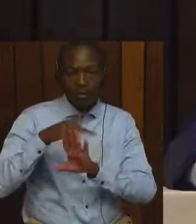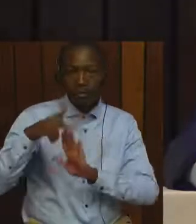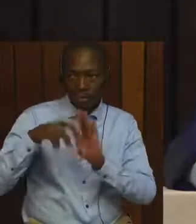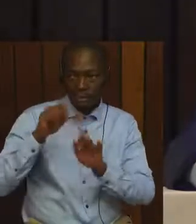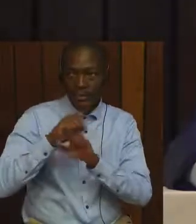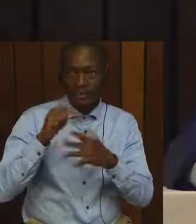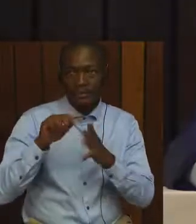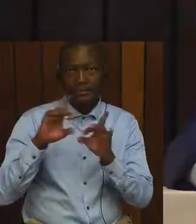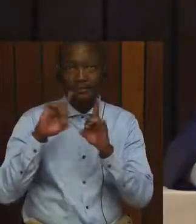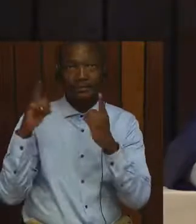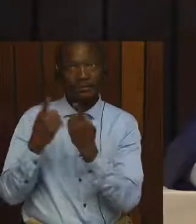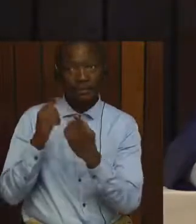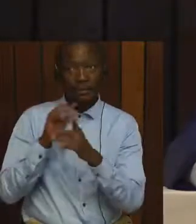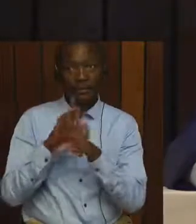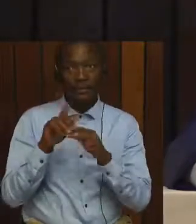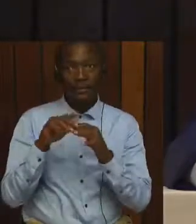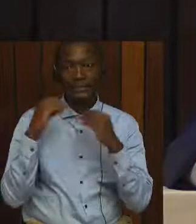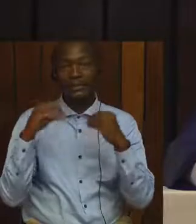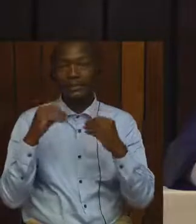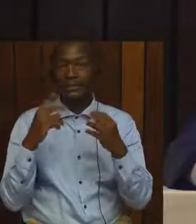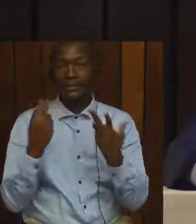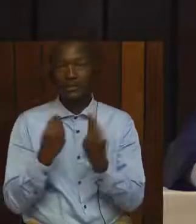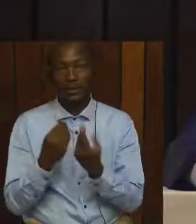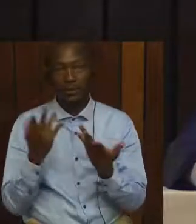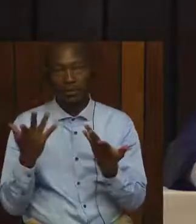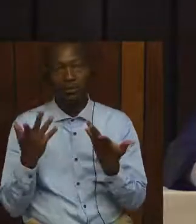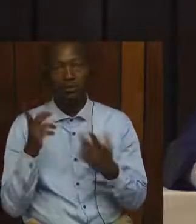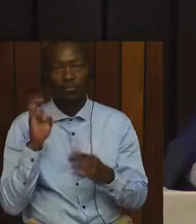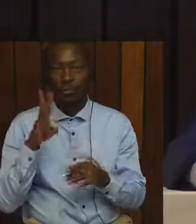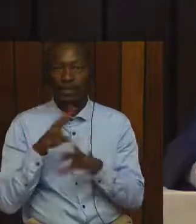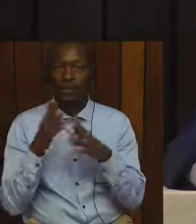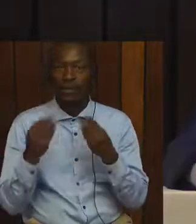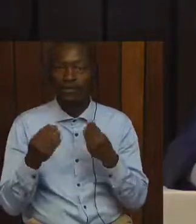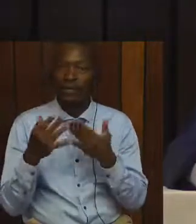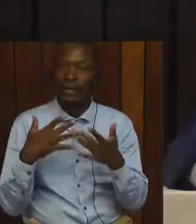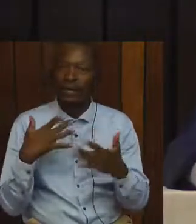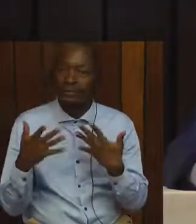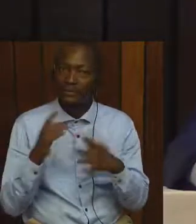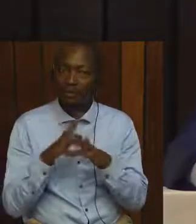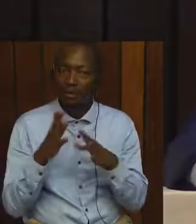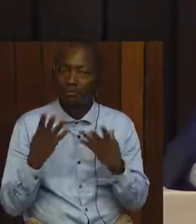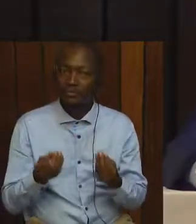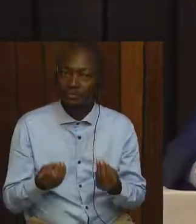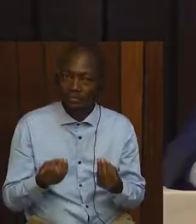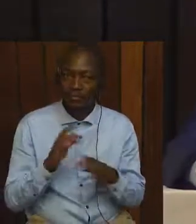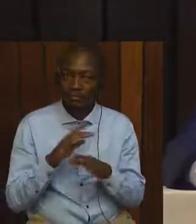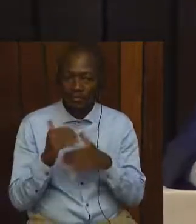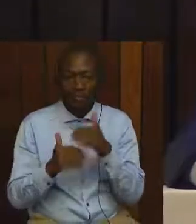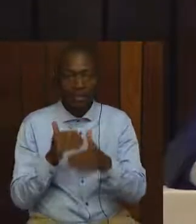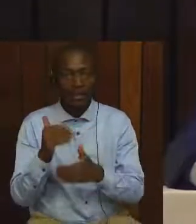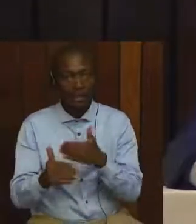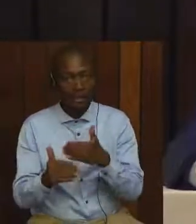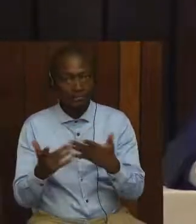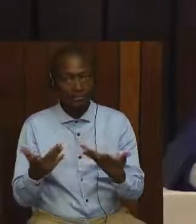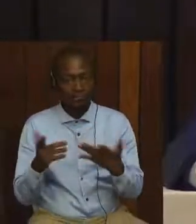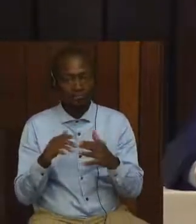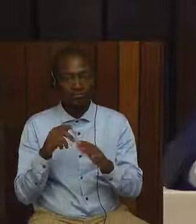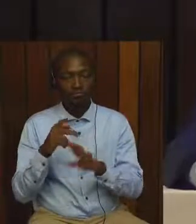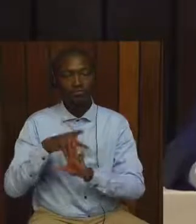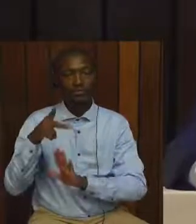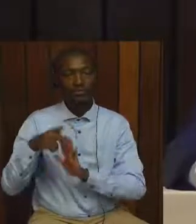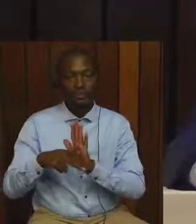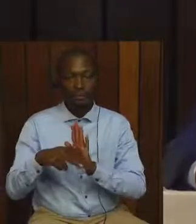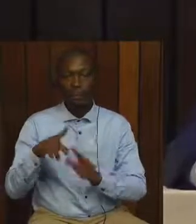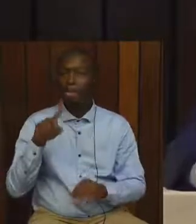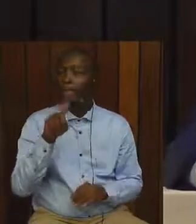busy with. Will it have any, or it will have no impact on those current running projects,